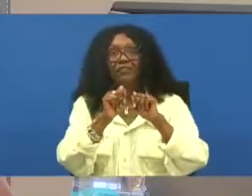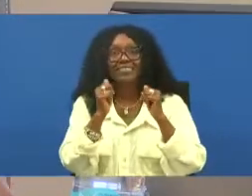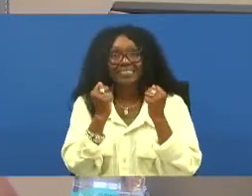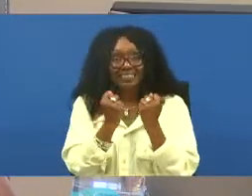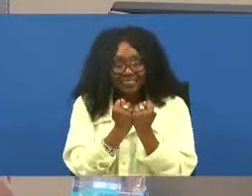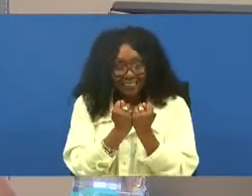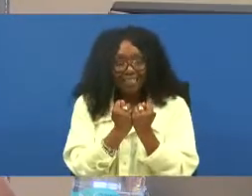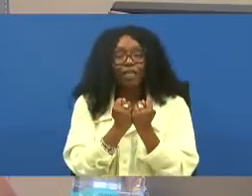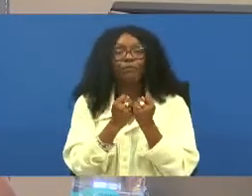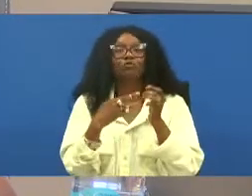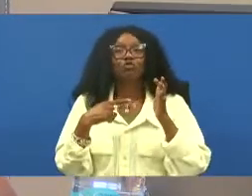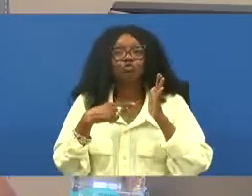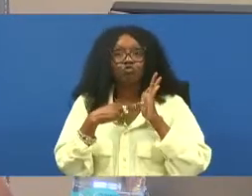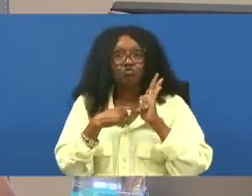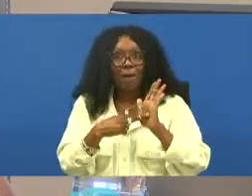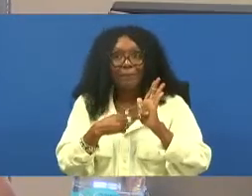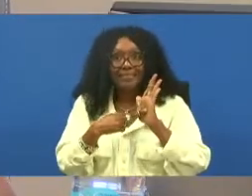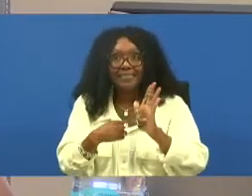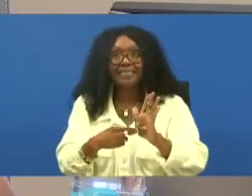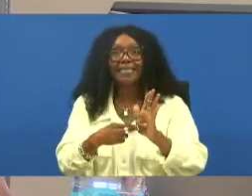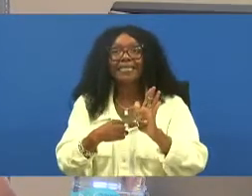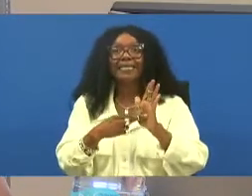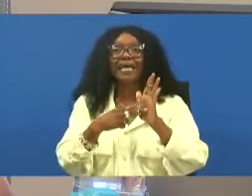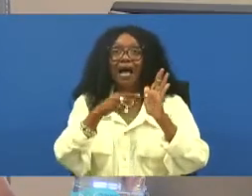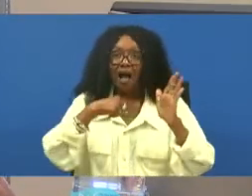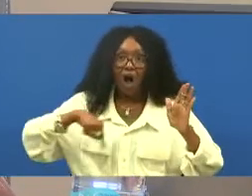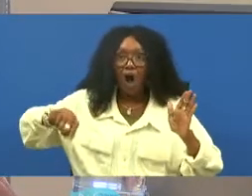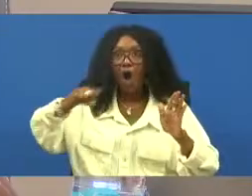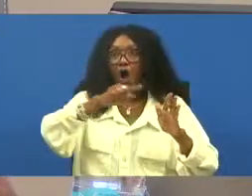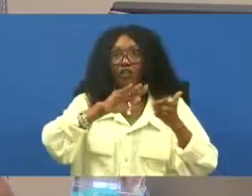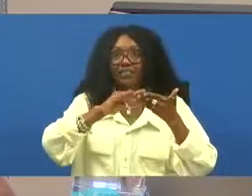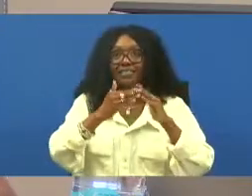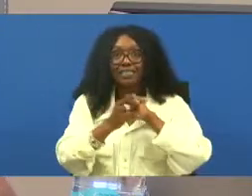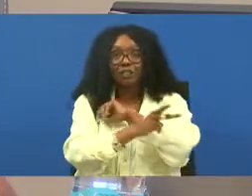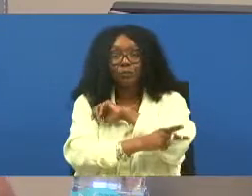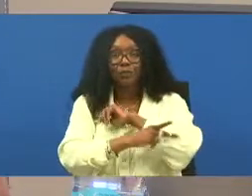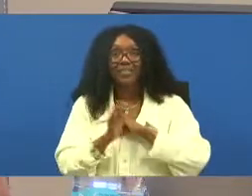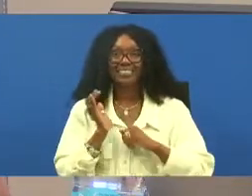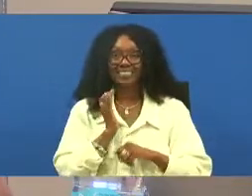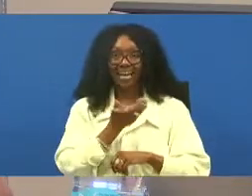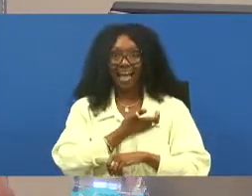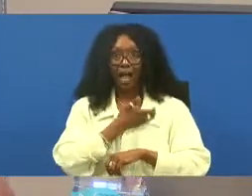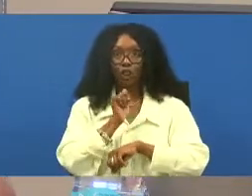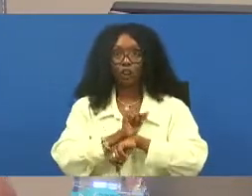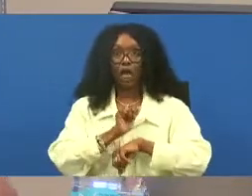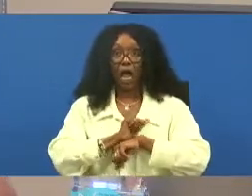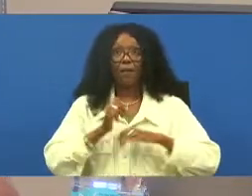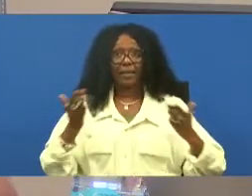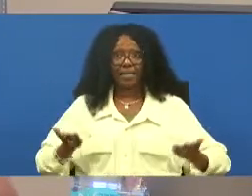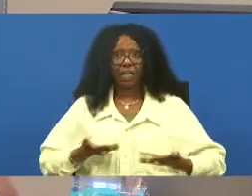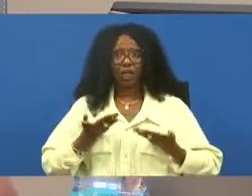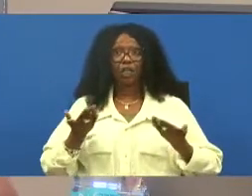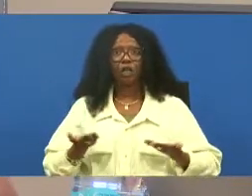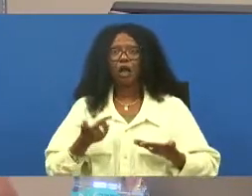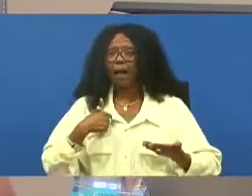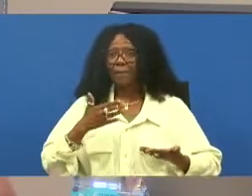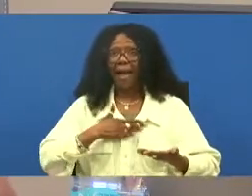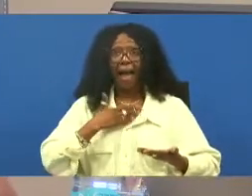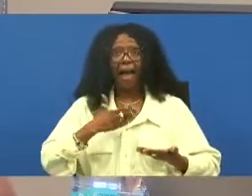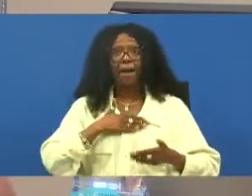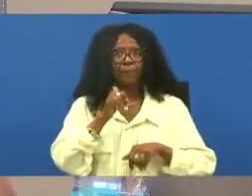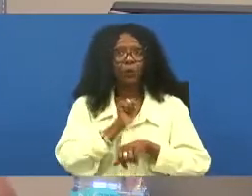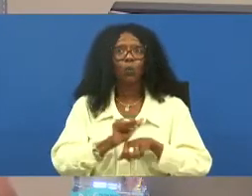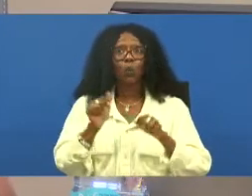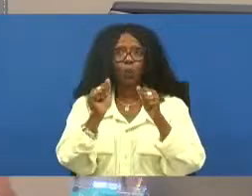the city parish in the process, which is our duty here. And I'm personally so happy to work with